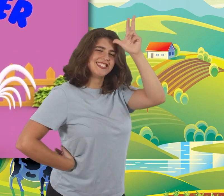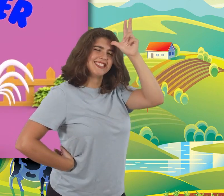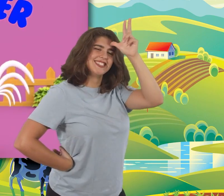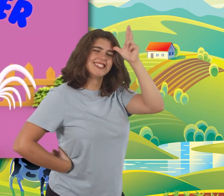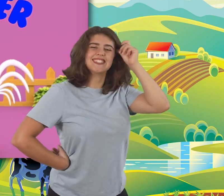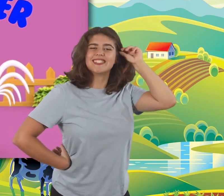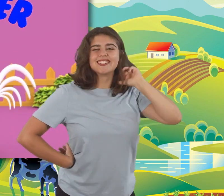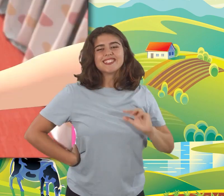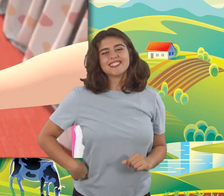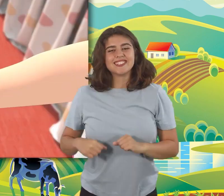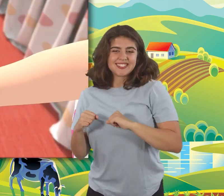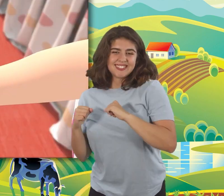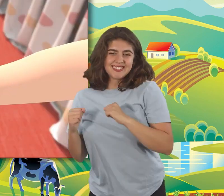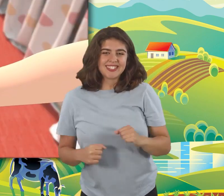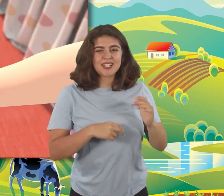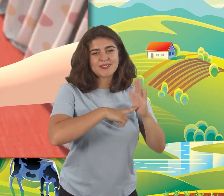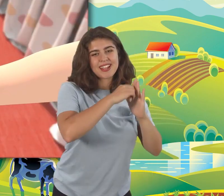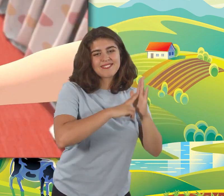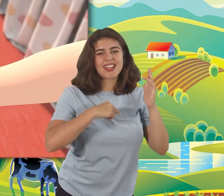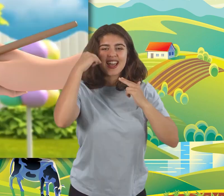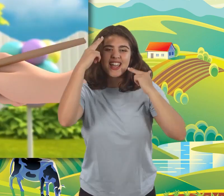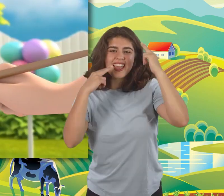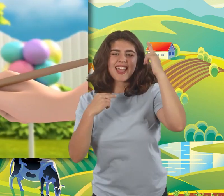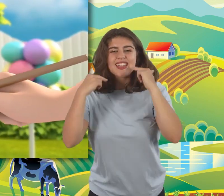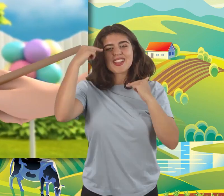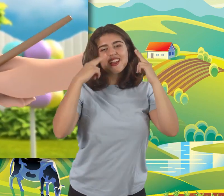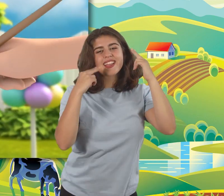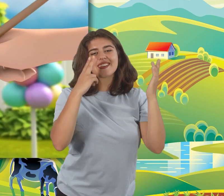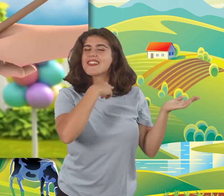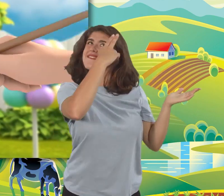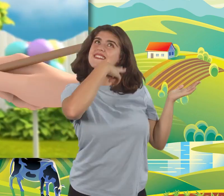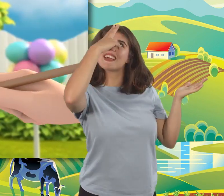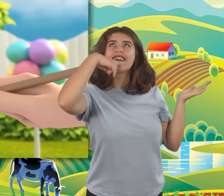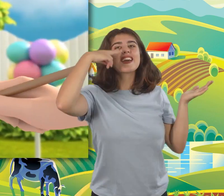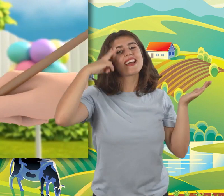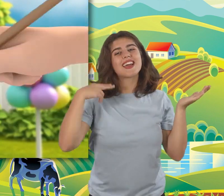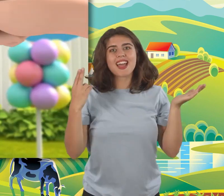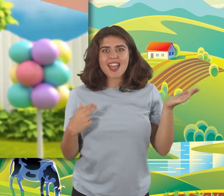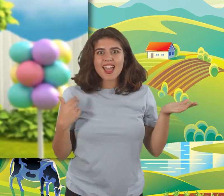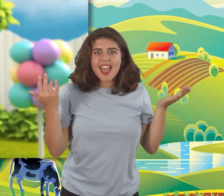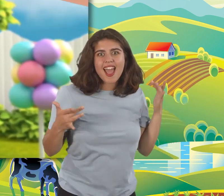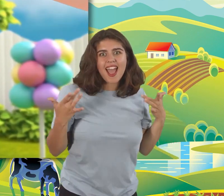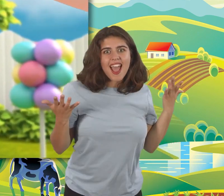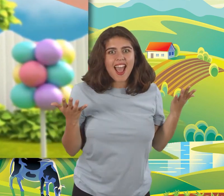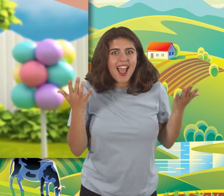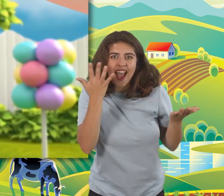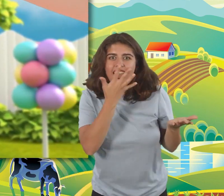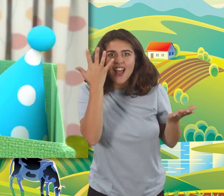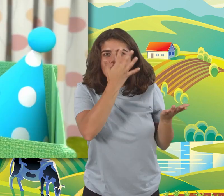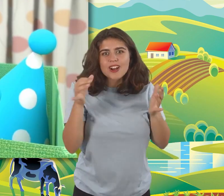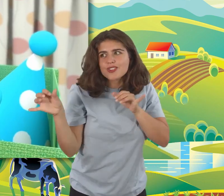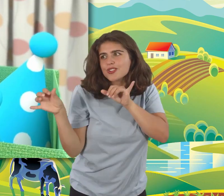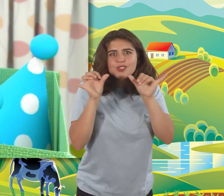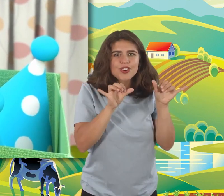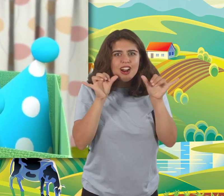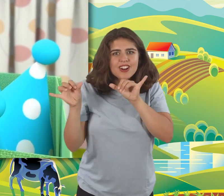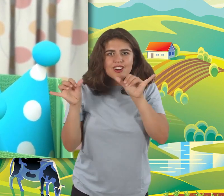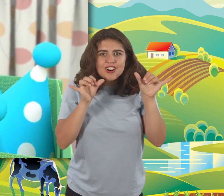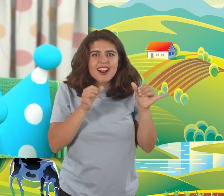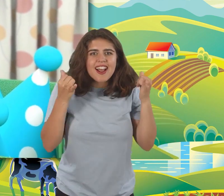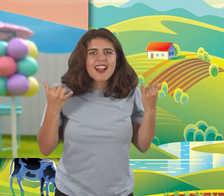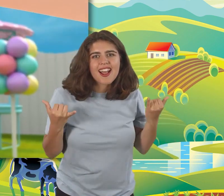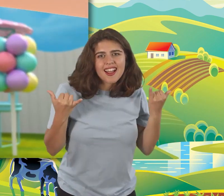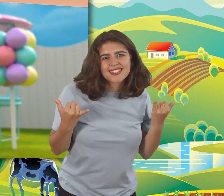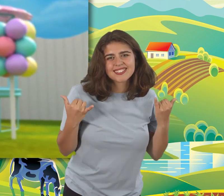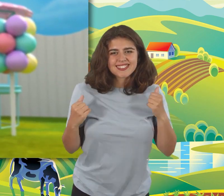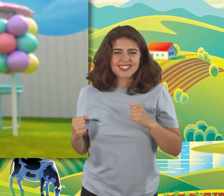Cuckoo. Paint, paint, paint my face. Paint it all the way. What do